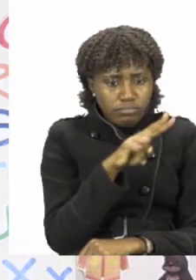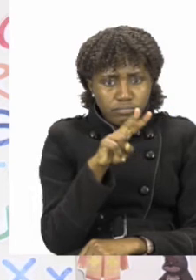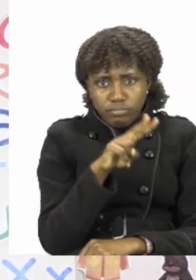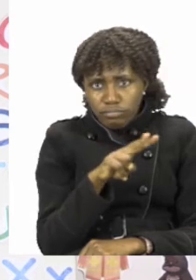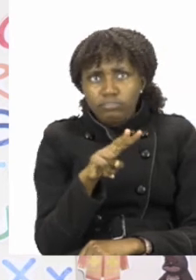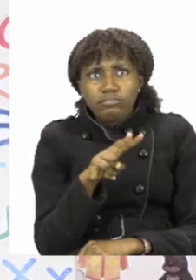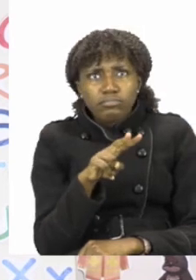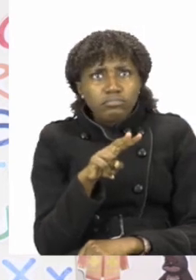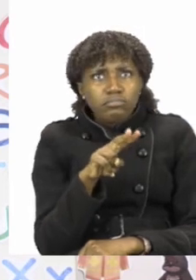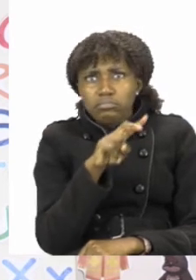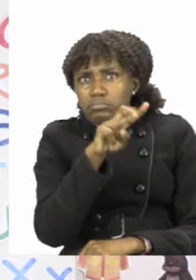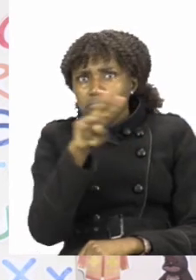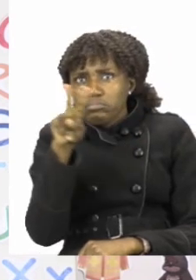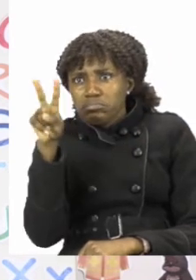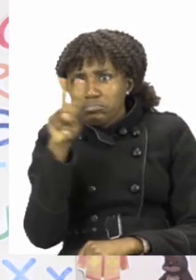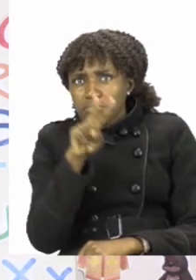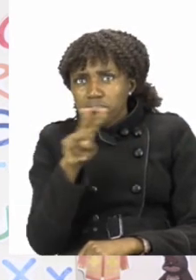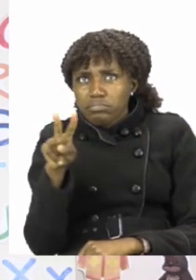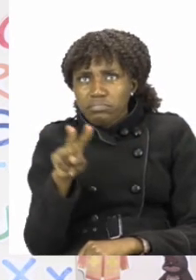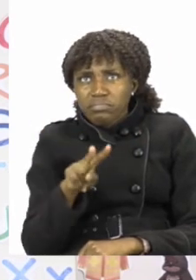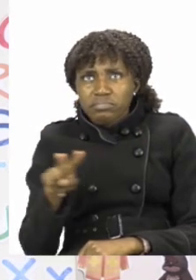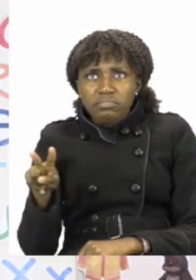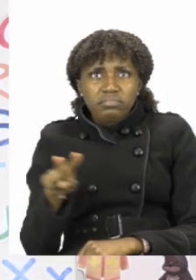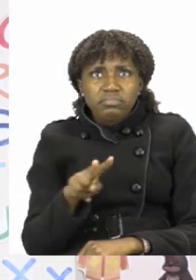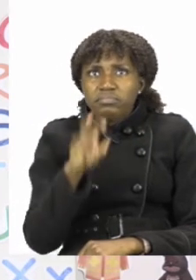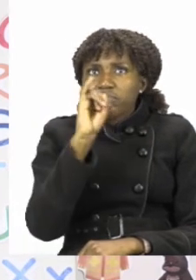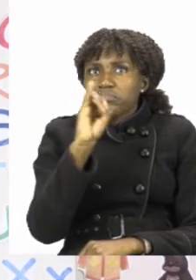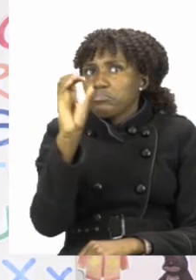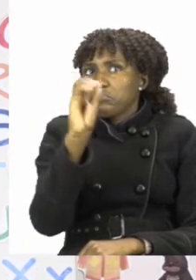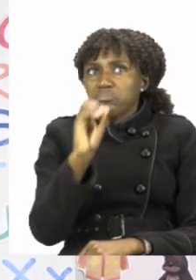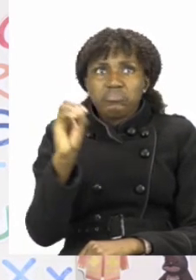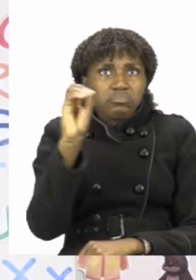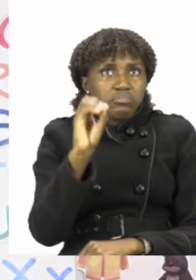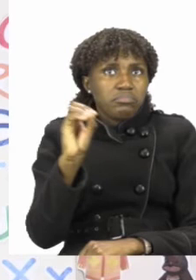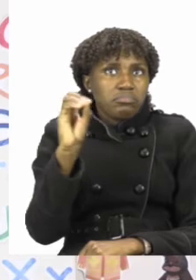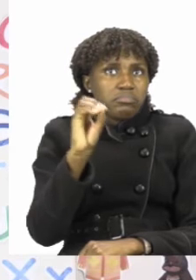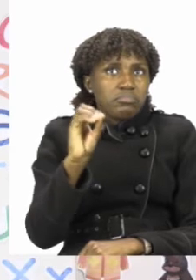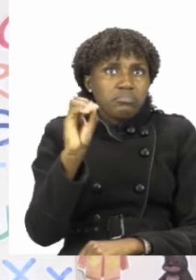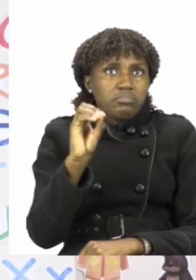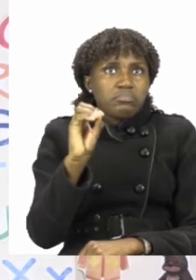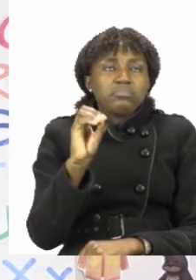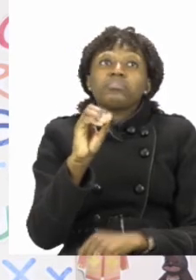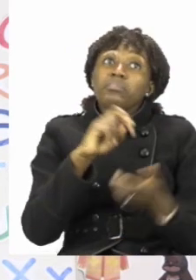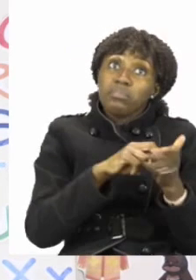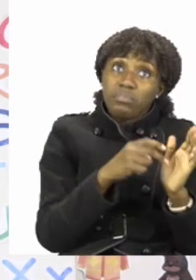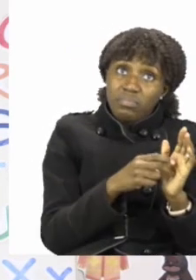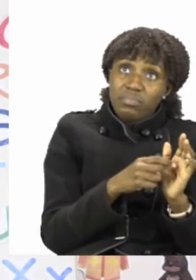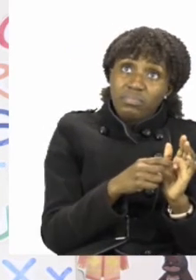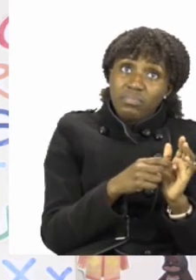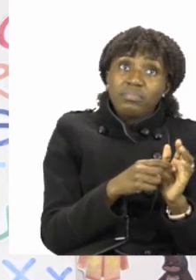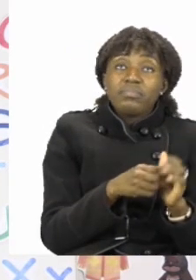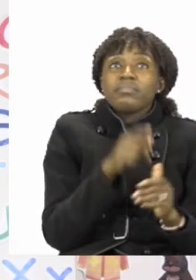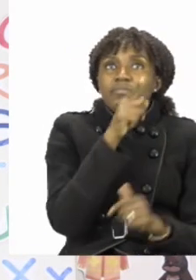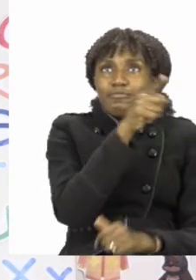I. If we check where we use a, we might not find our I.